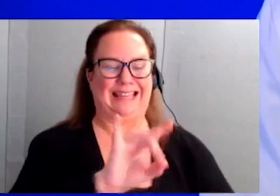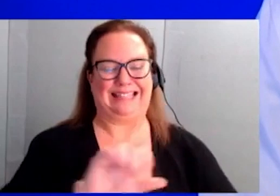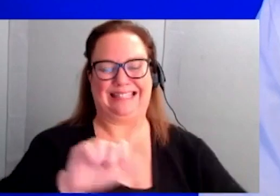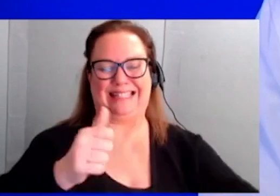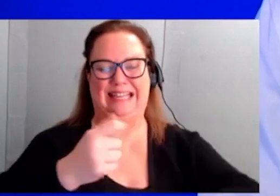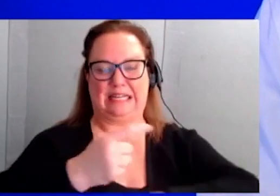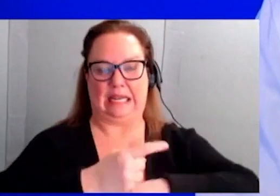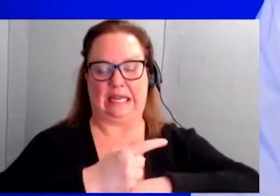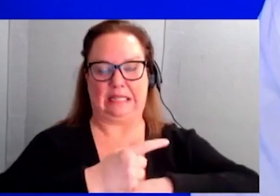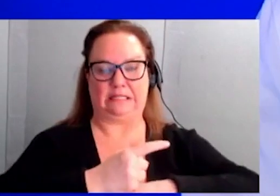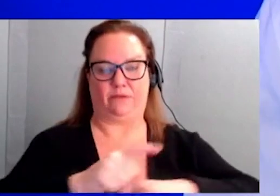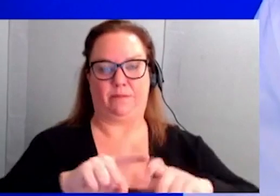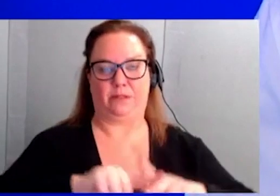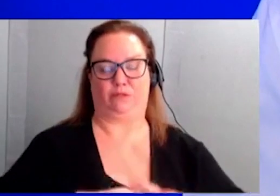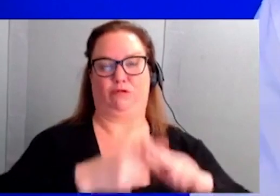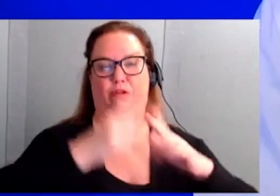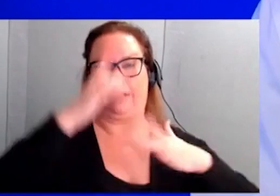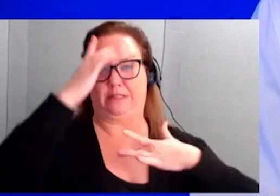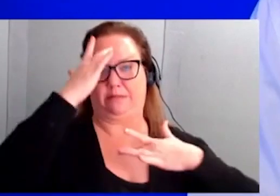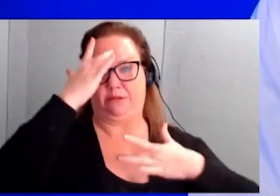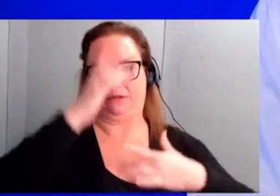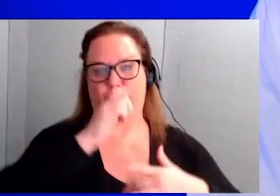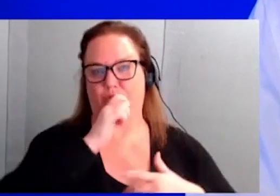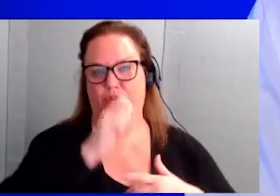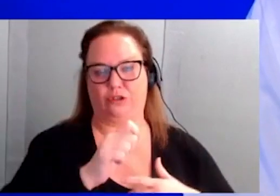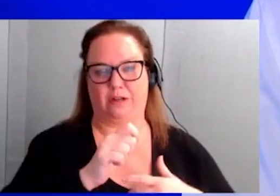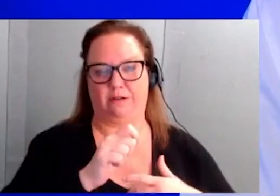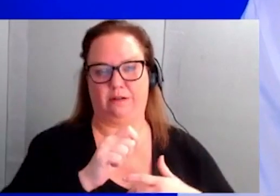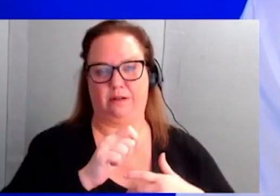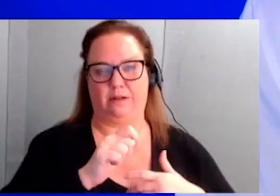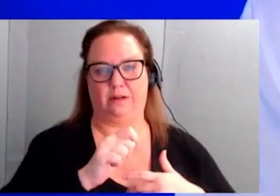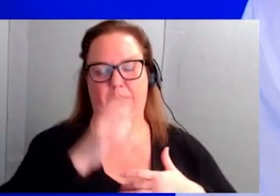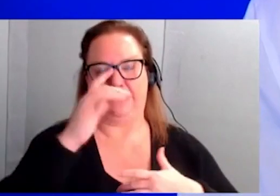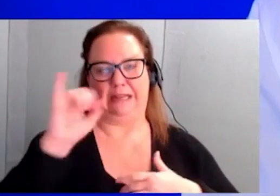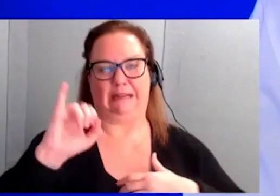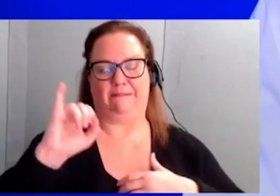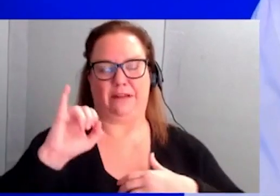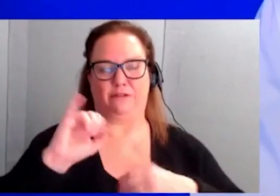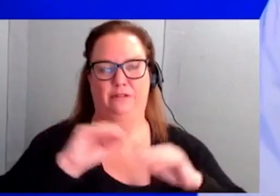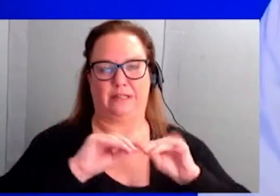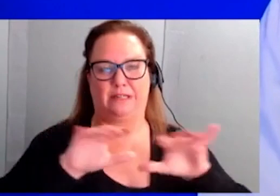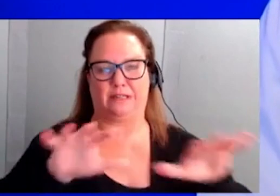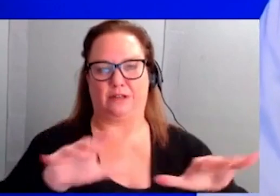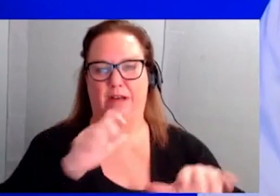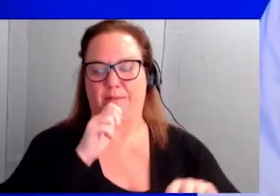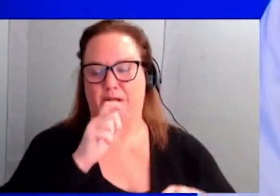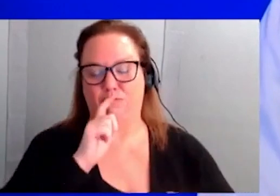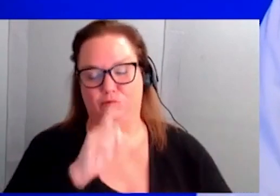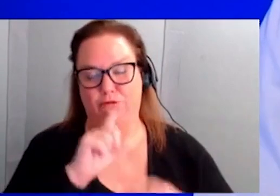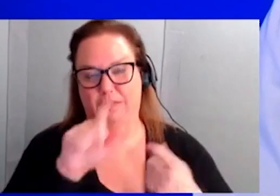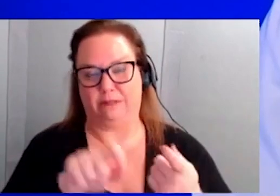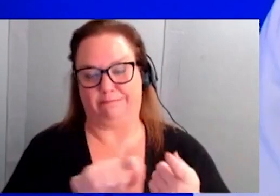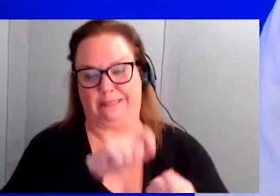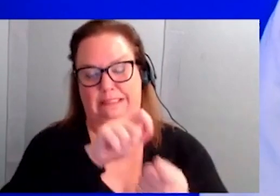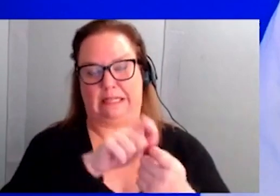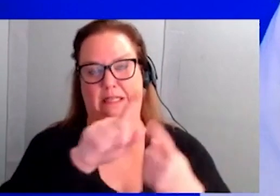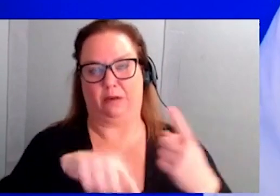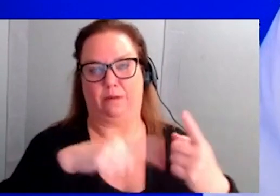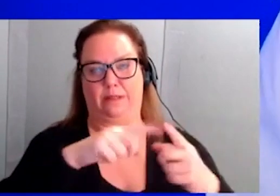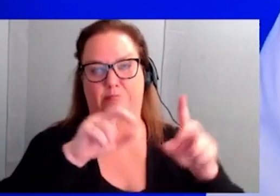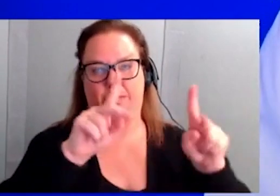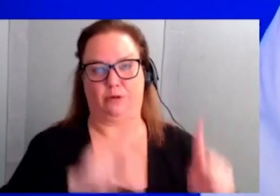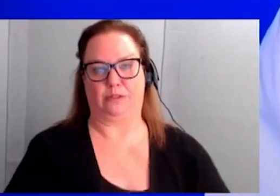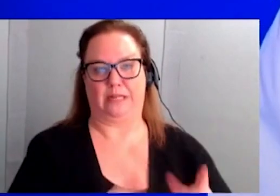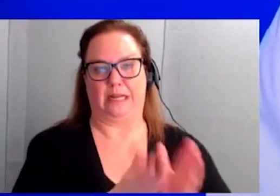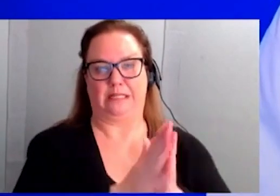symptoms started, you really should not be infectious. So I'm not sure exactly when this person is asking the